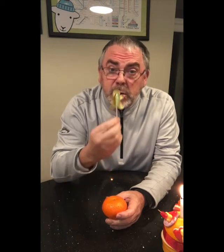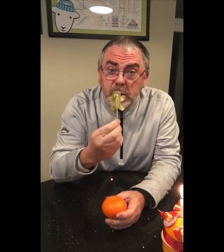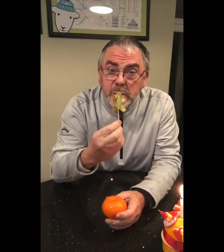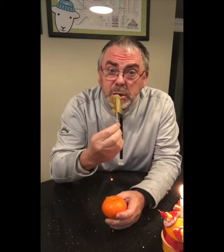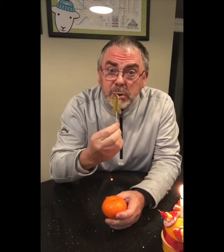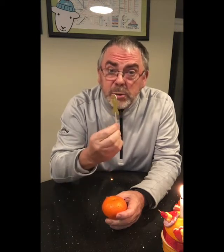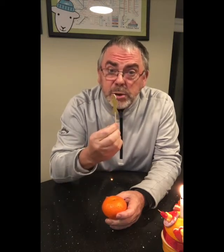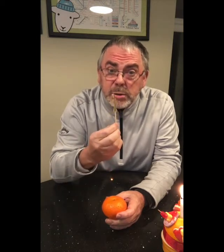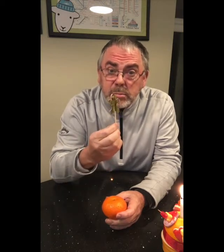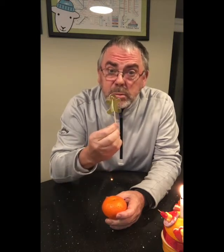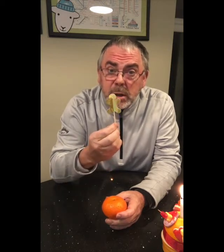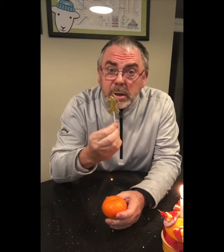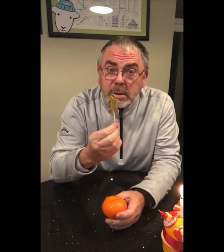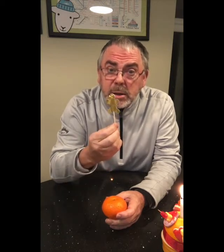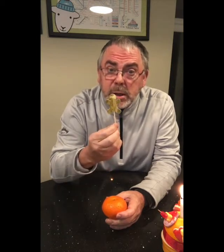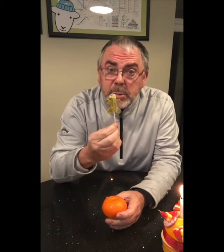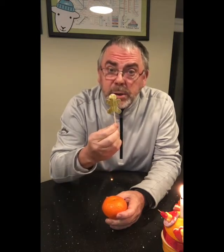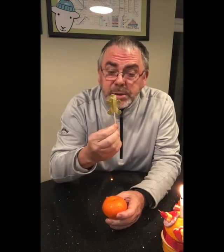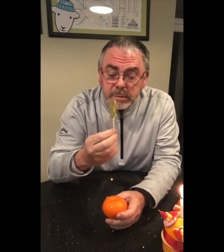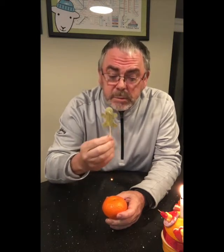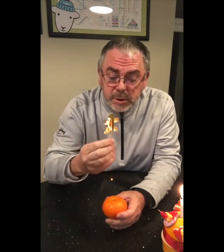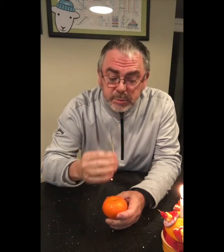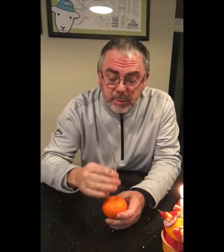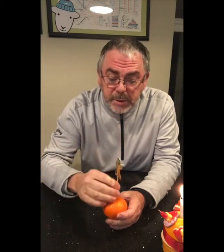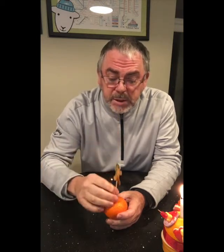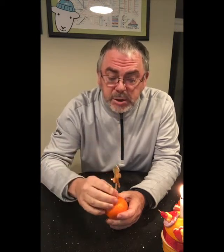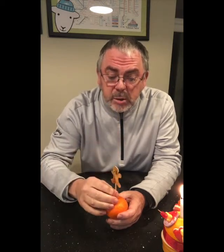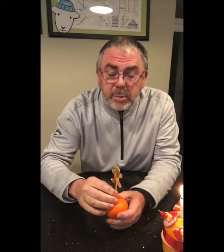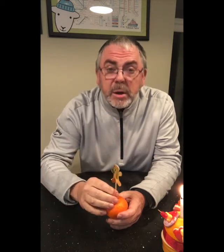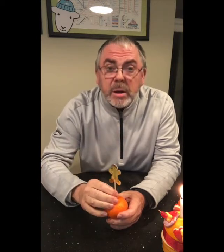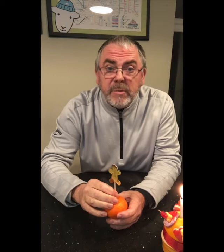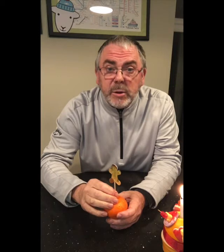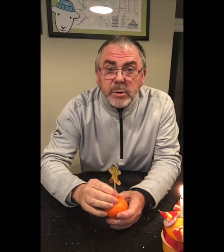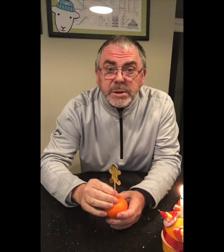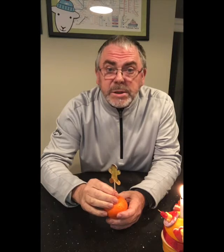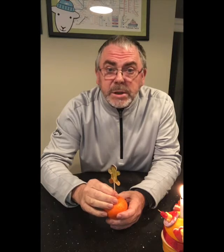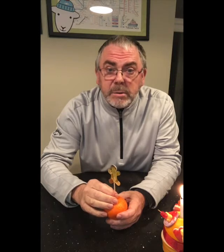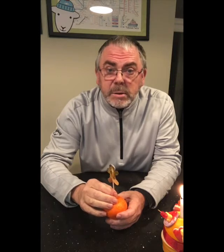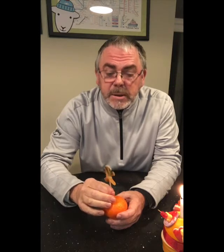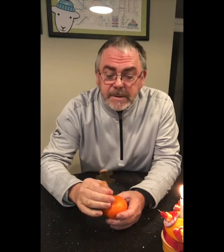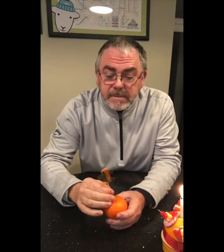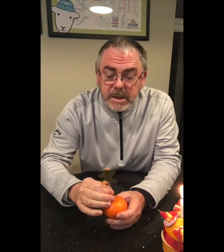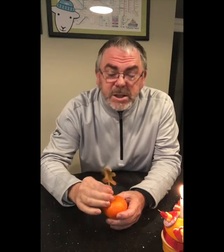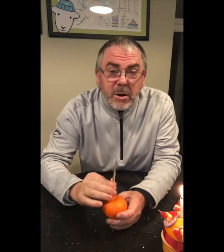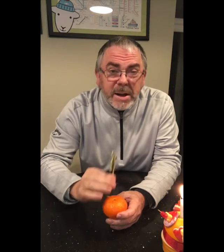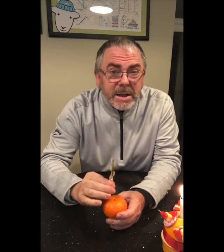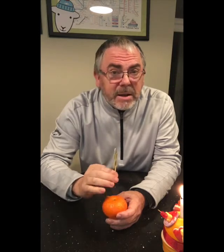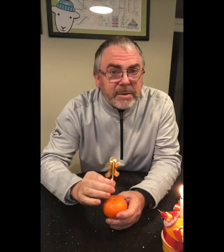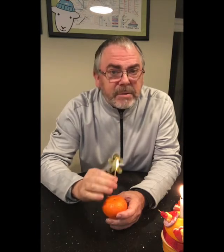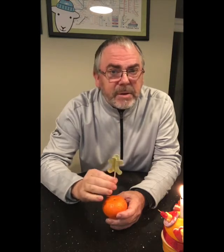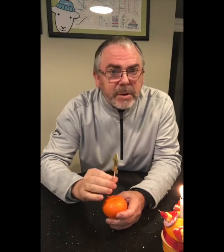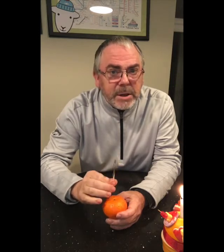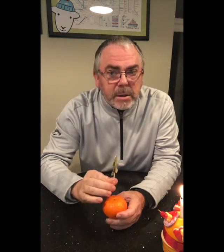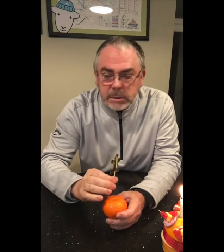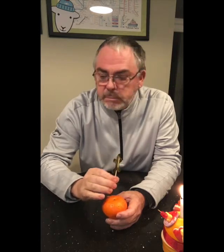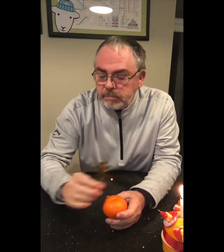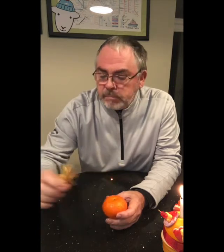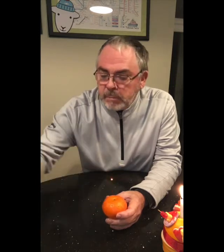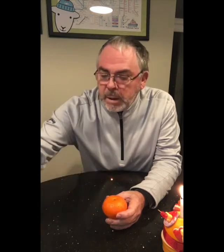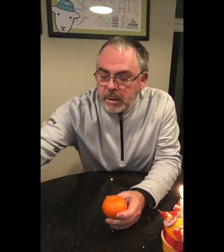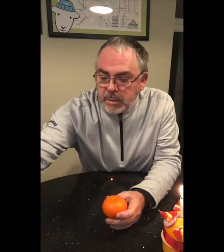you could use a little tiny person to pop in the top if you wanted to. It's an idea for the very